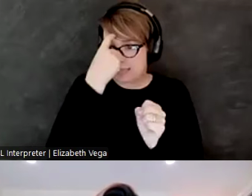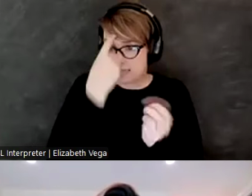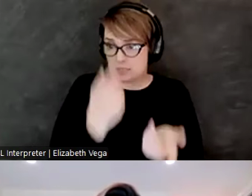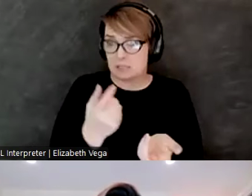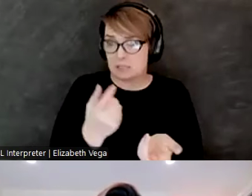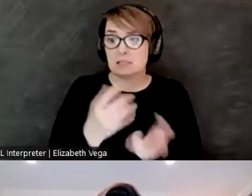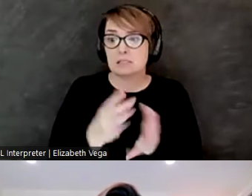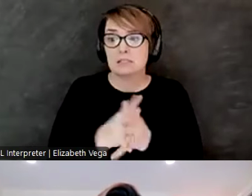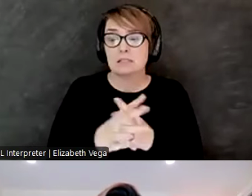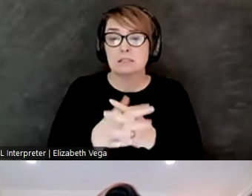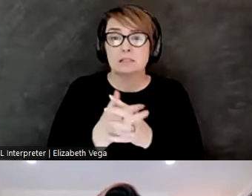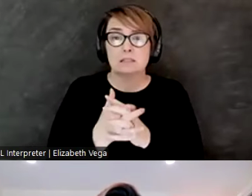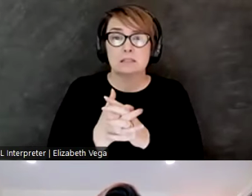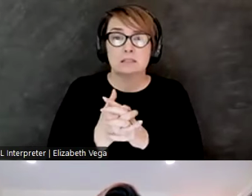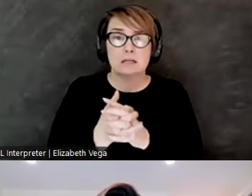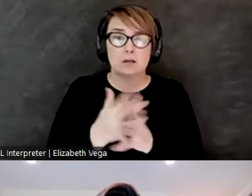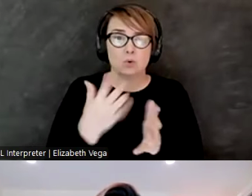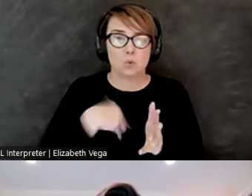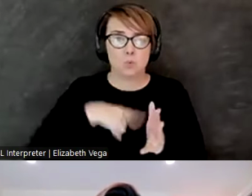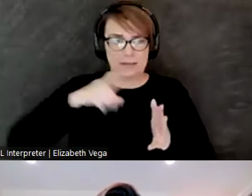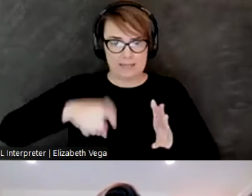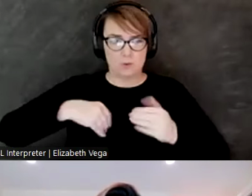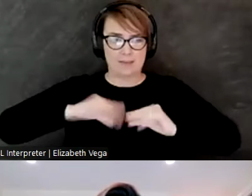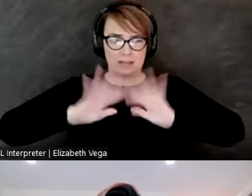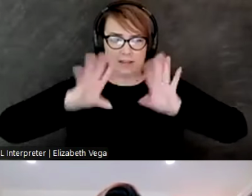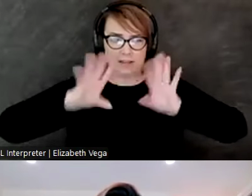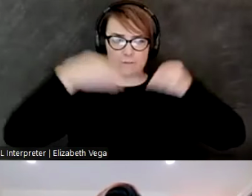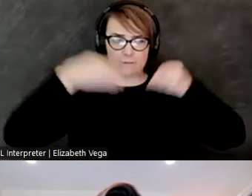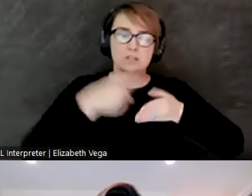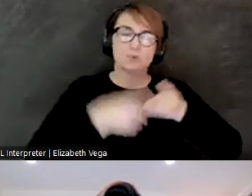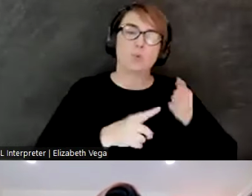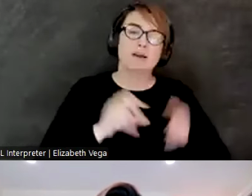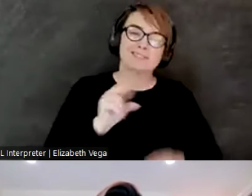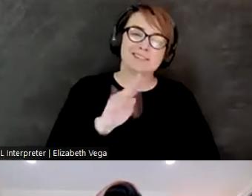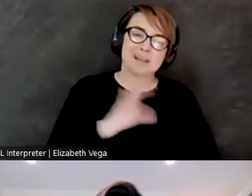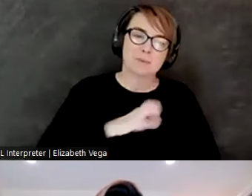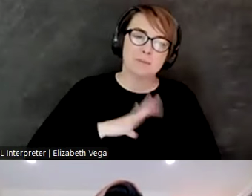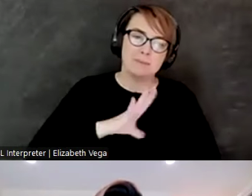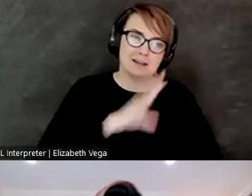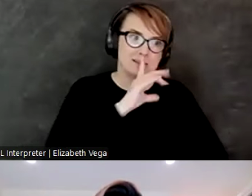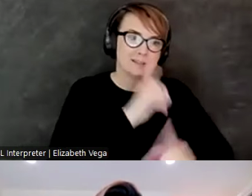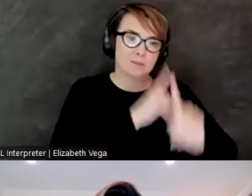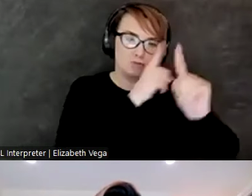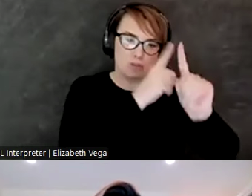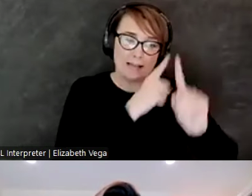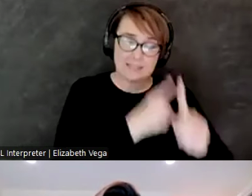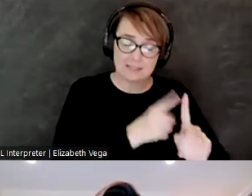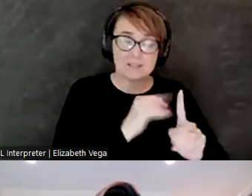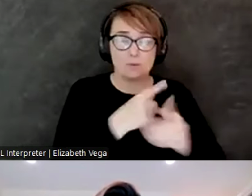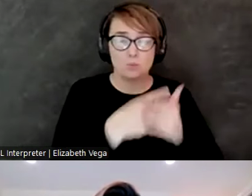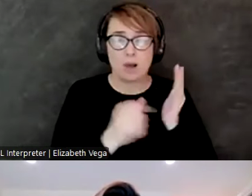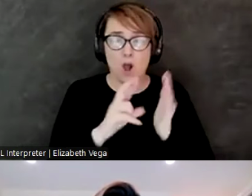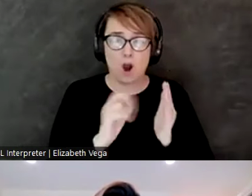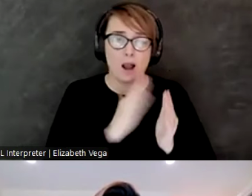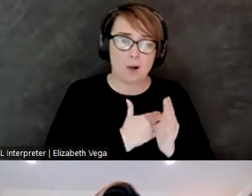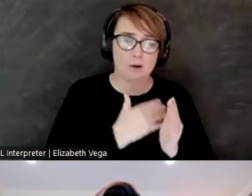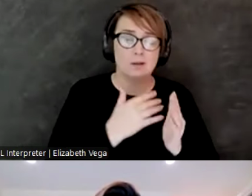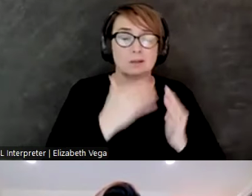need to have a very defined focus on what subcommittee's objectives and of course the parameters are. But